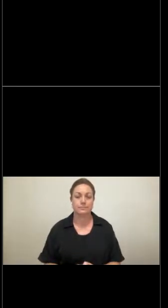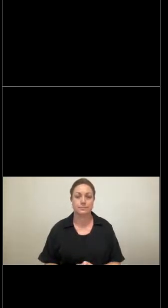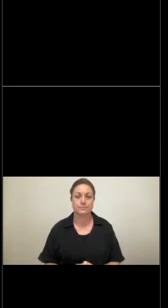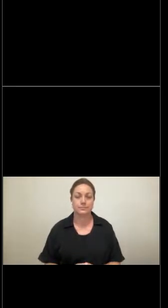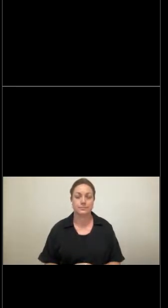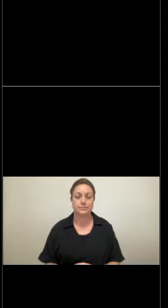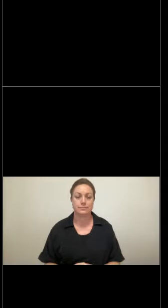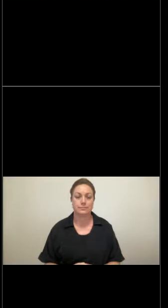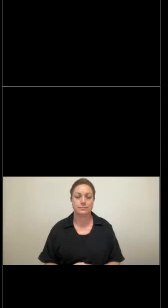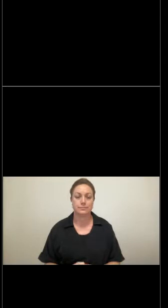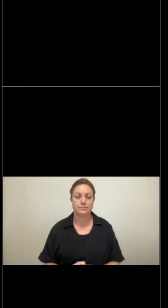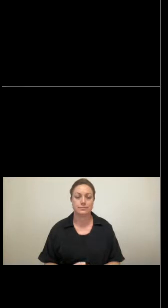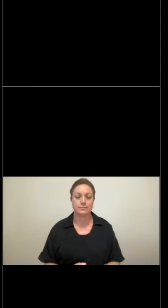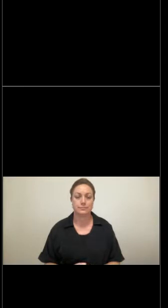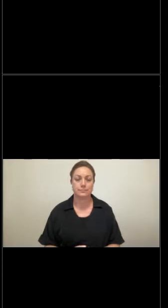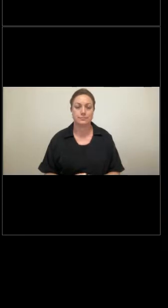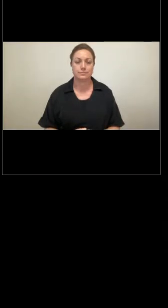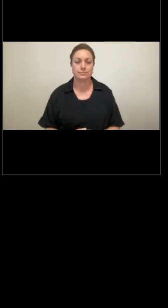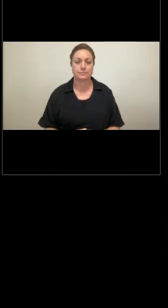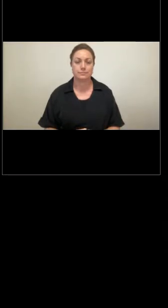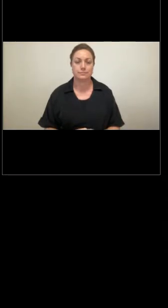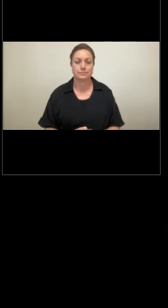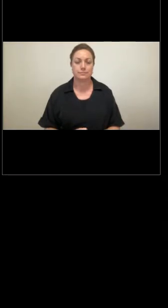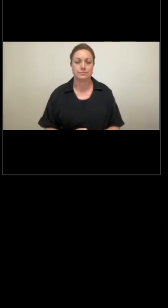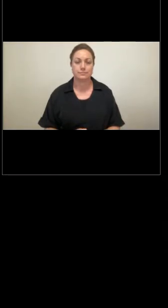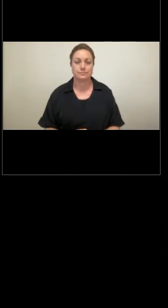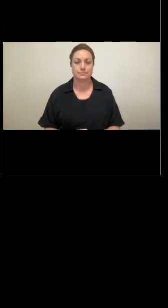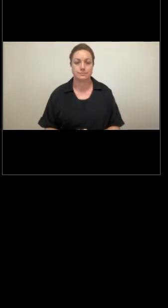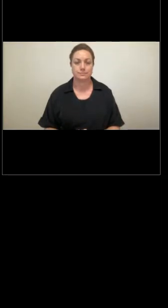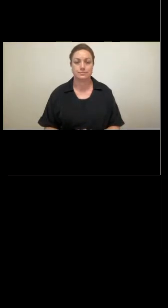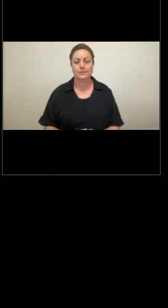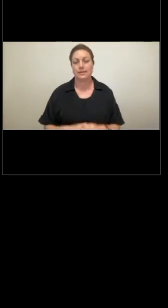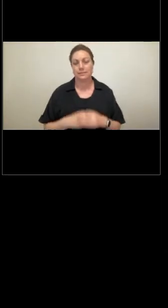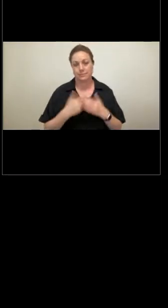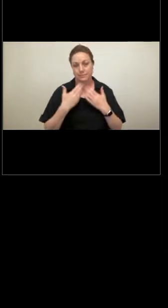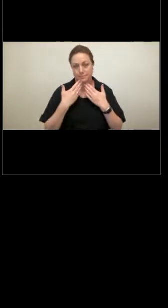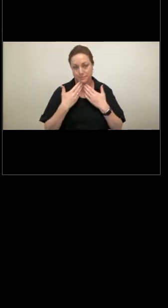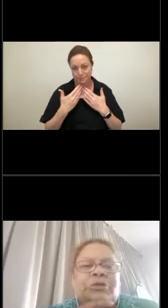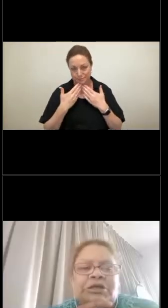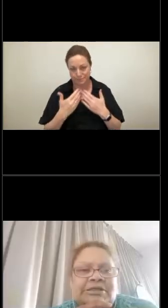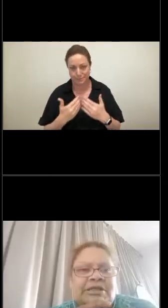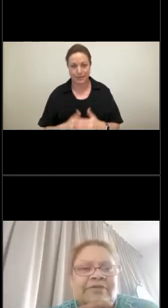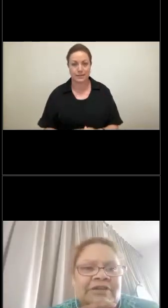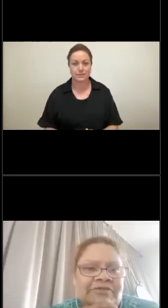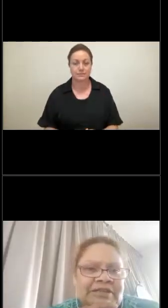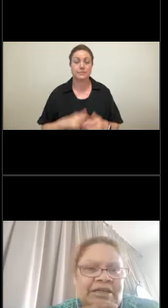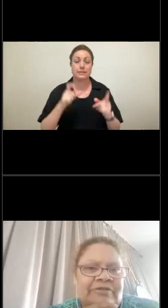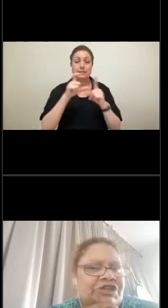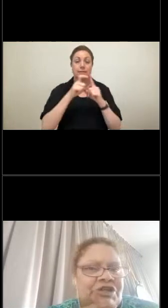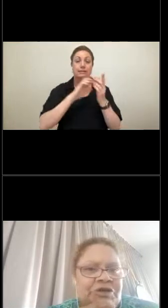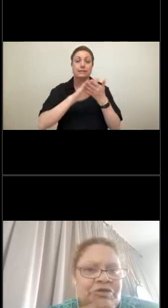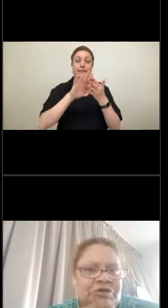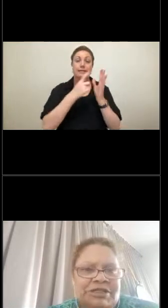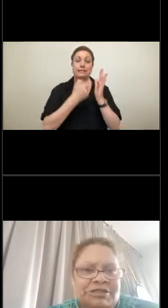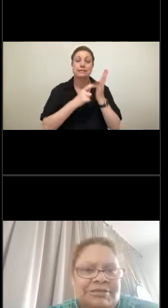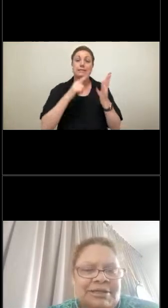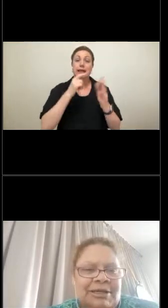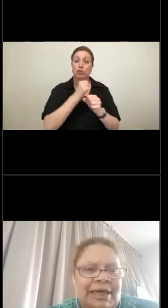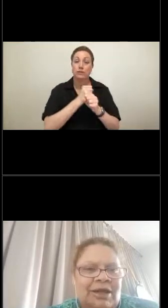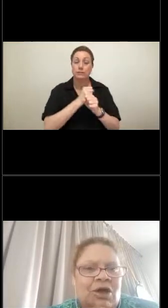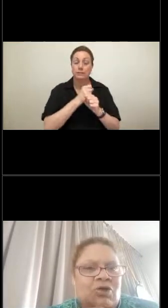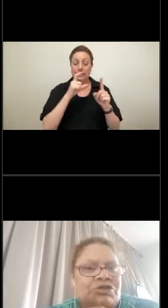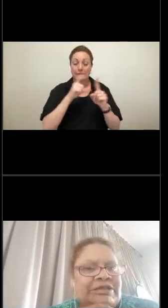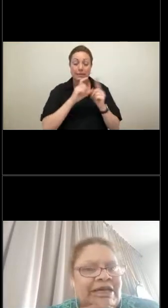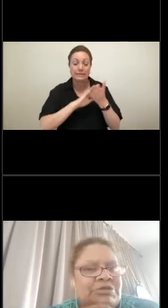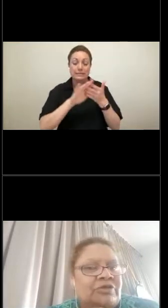Bibi. Thank you, Amanda. So Durrick and Durrawal communities have lived here for generations,